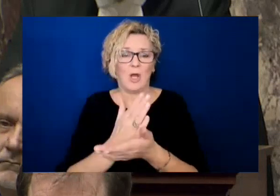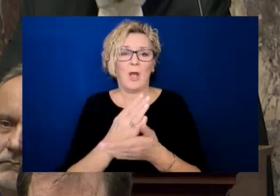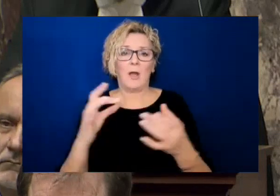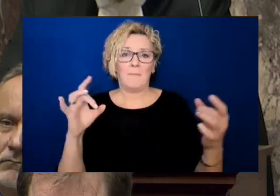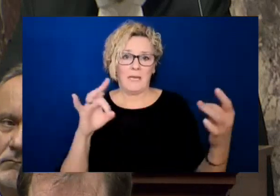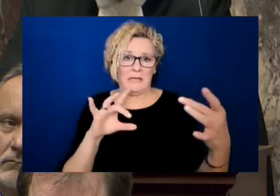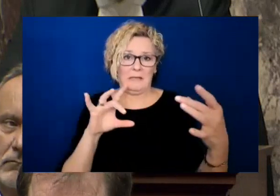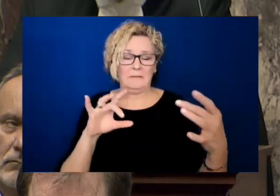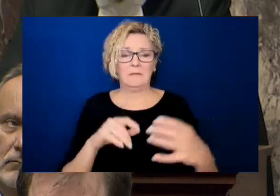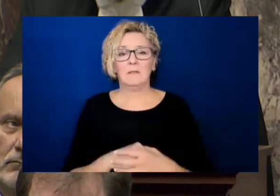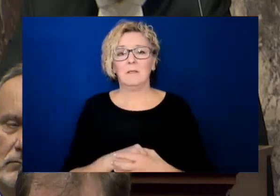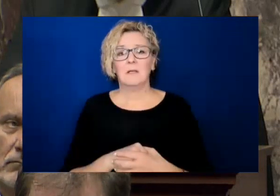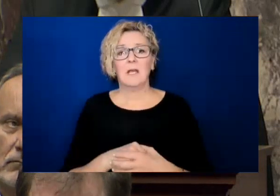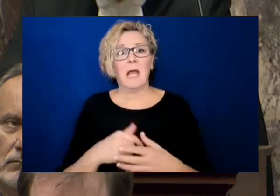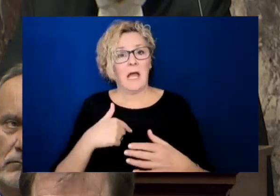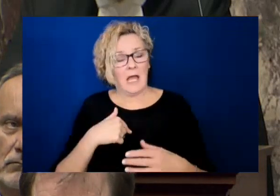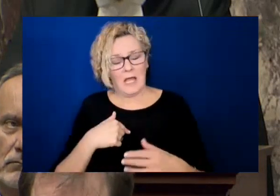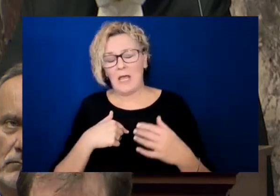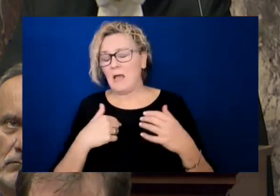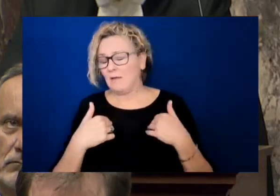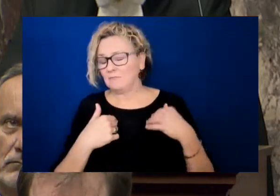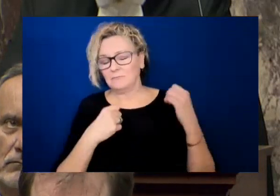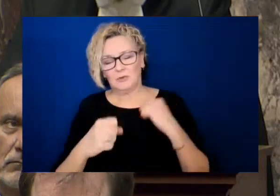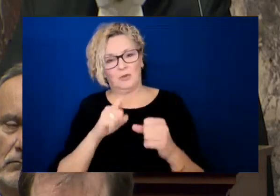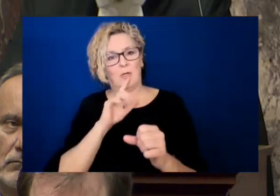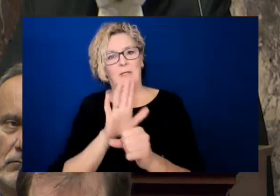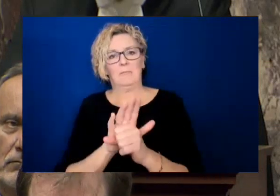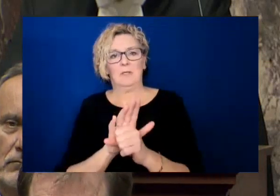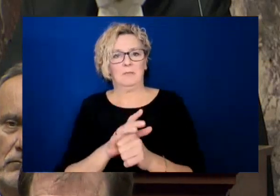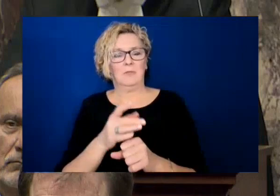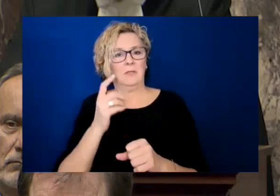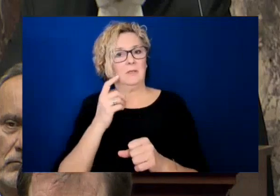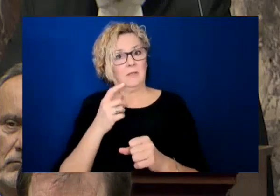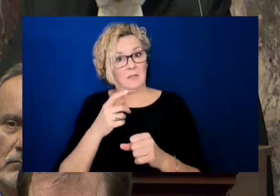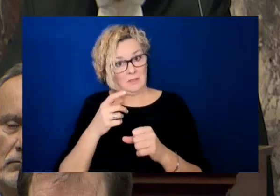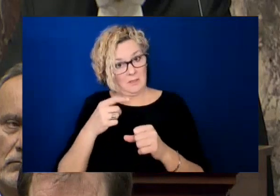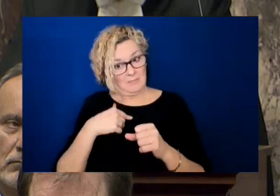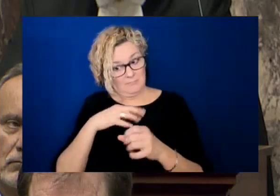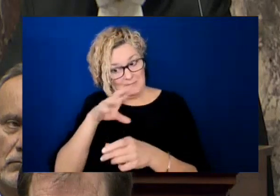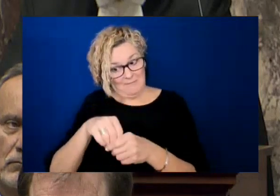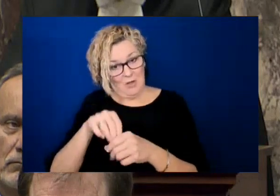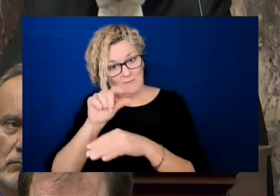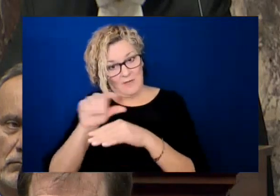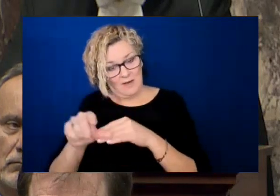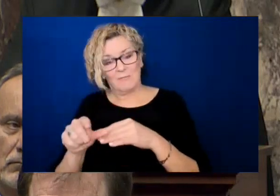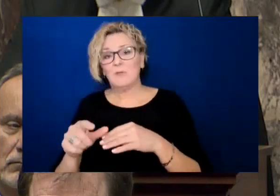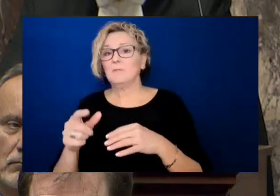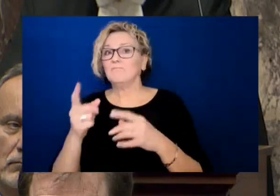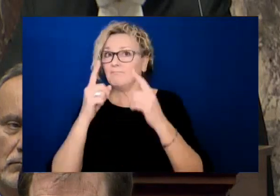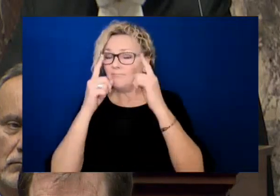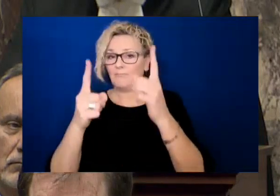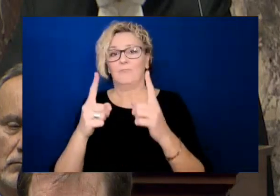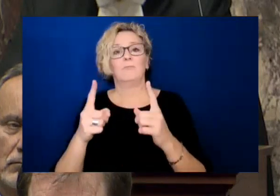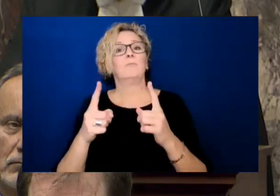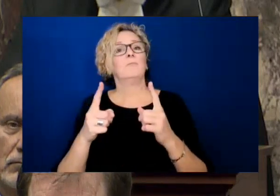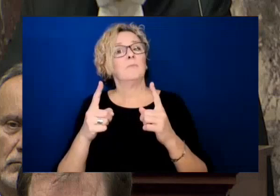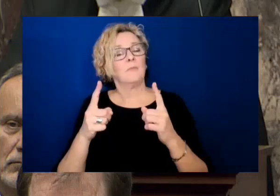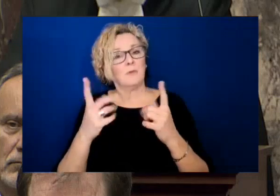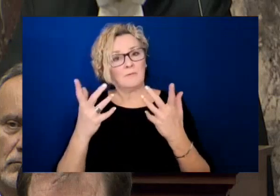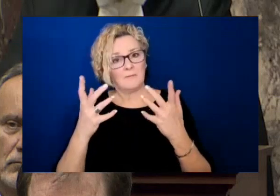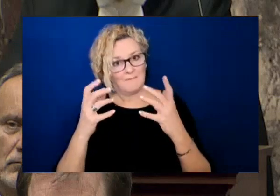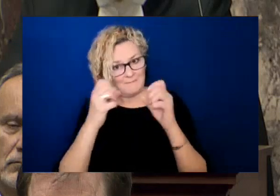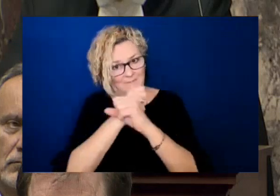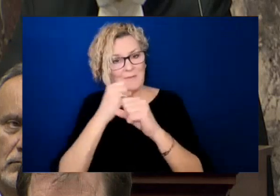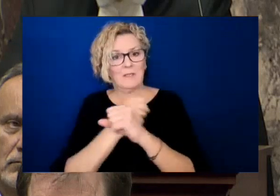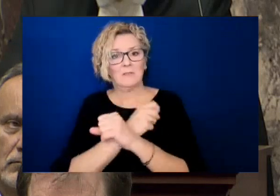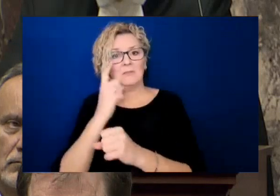to fight hate in this province and the rise of anti-Semitism. We went at length yesterday with the member opposite of the